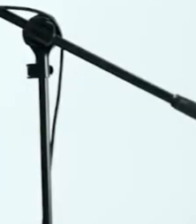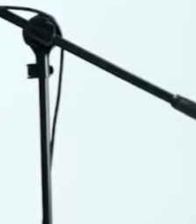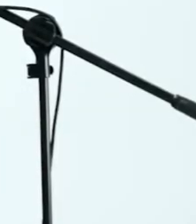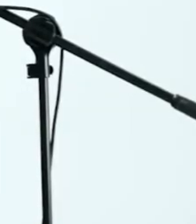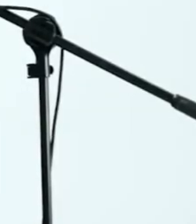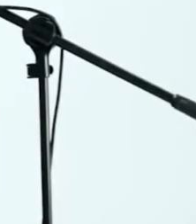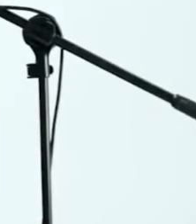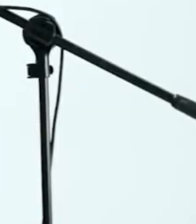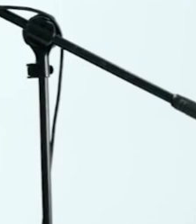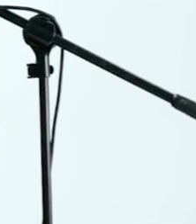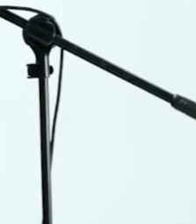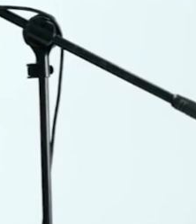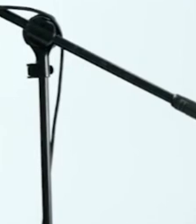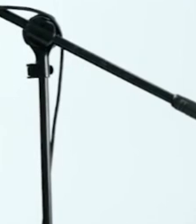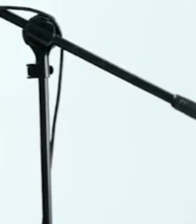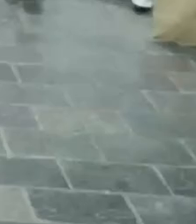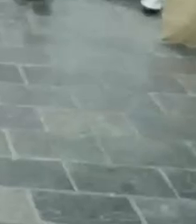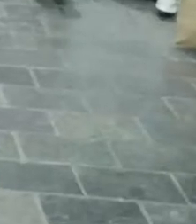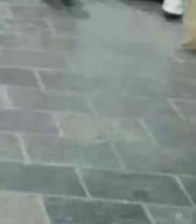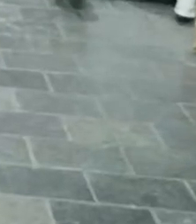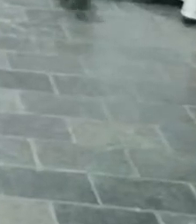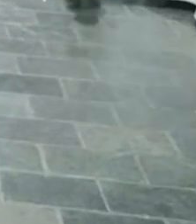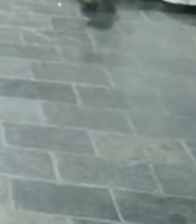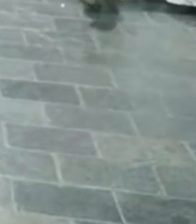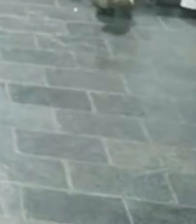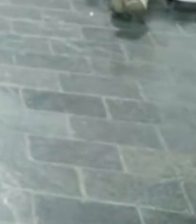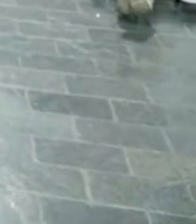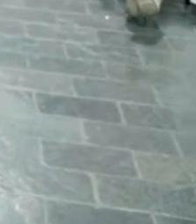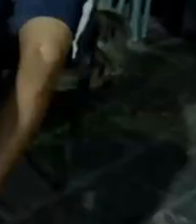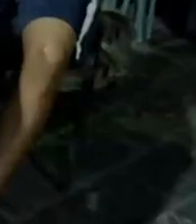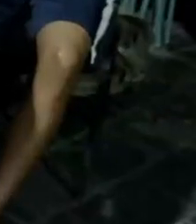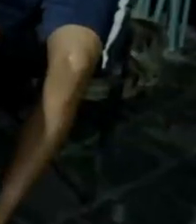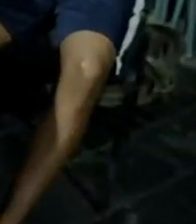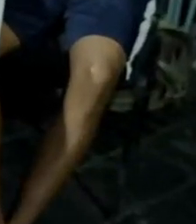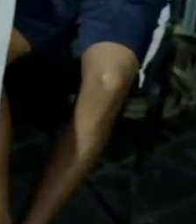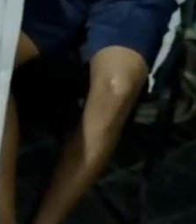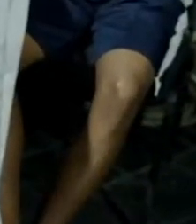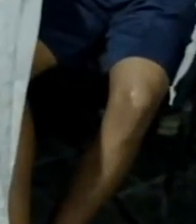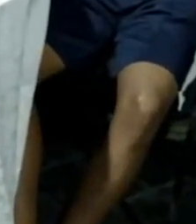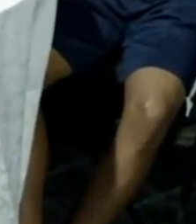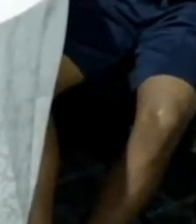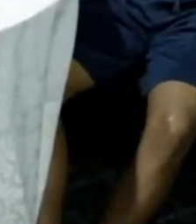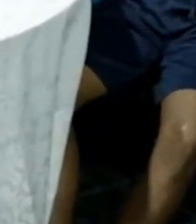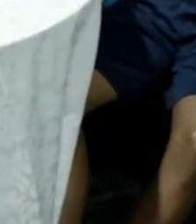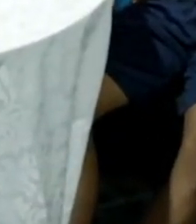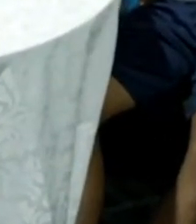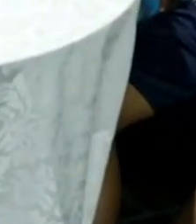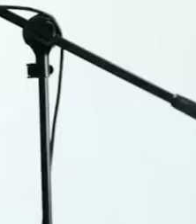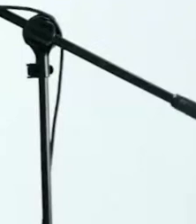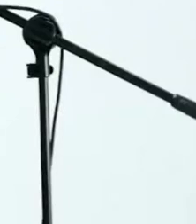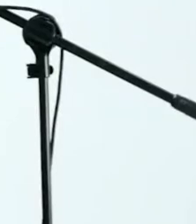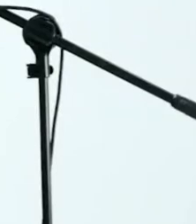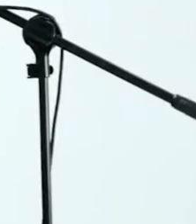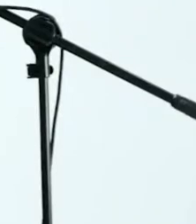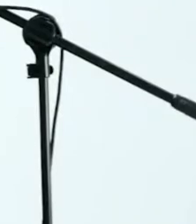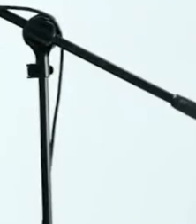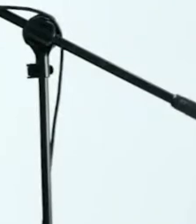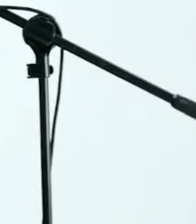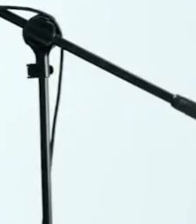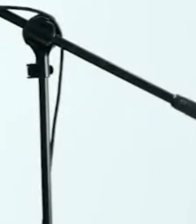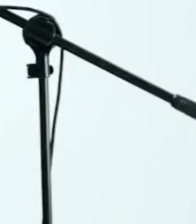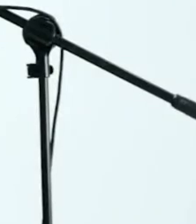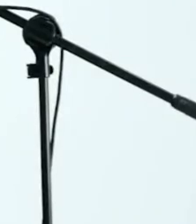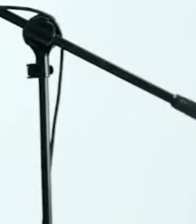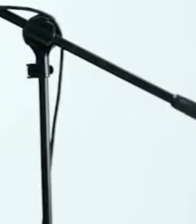they simply don't read body language. To prevent you getting in trouble later, ask. And the last is be